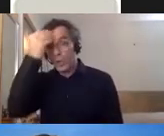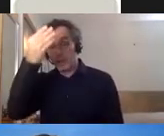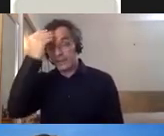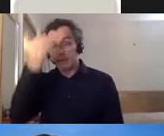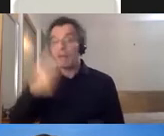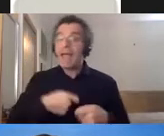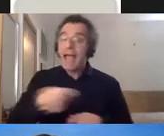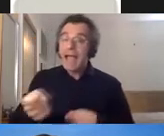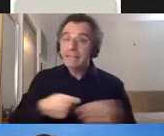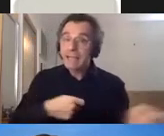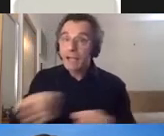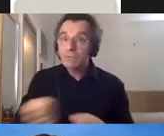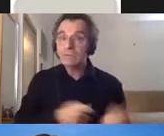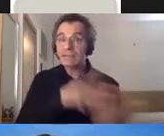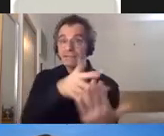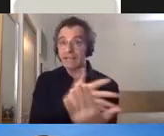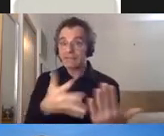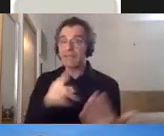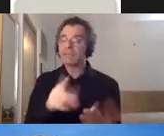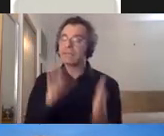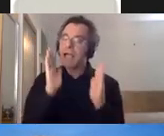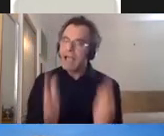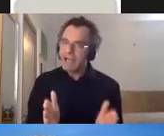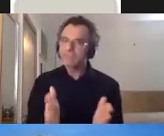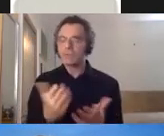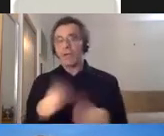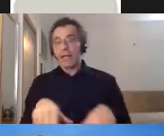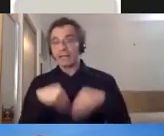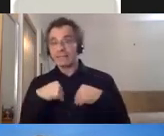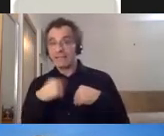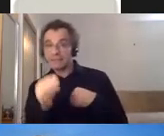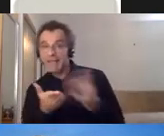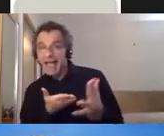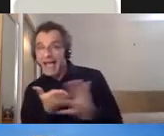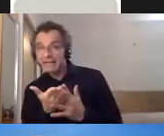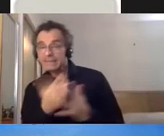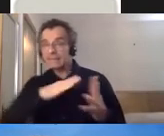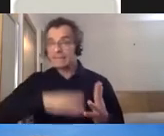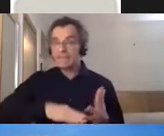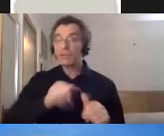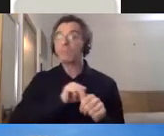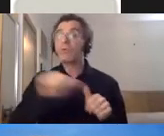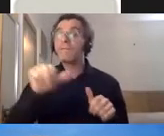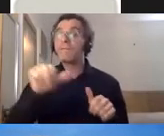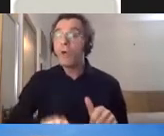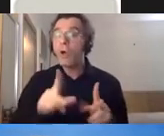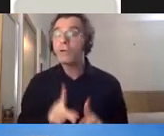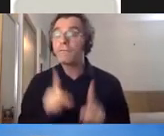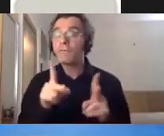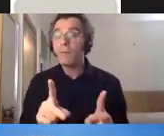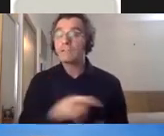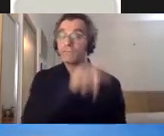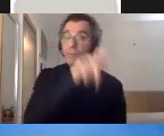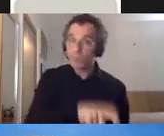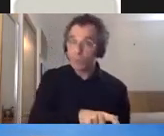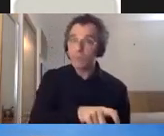handouts and timetables, should take account the access needs and preferred formats of pupils, students, and parents, and should be